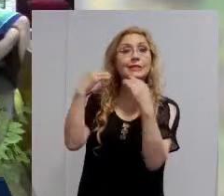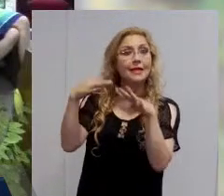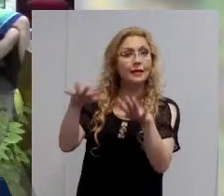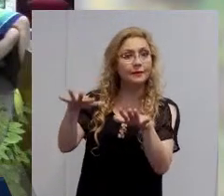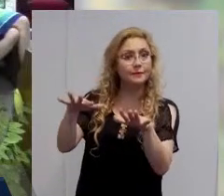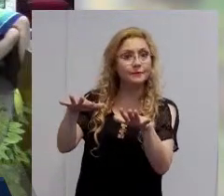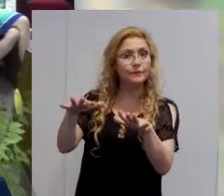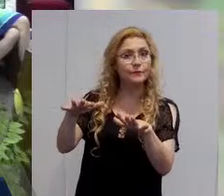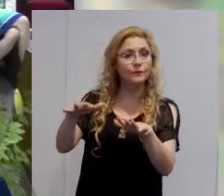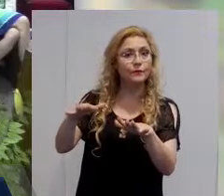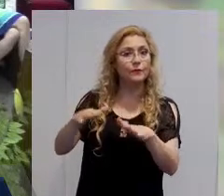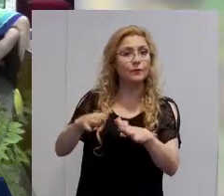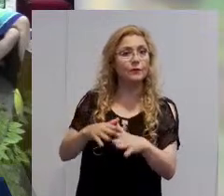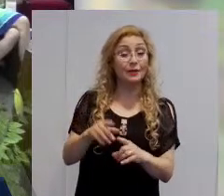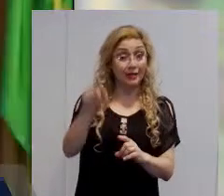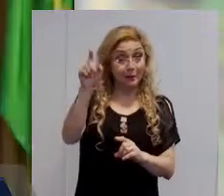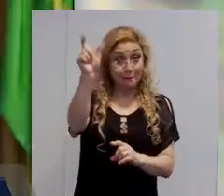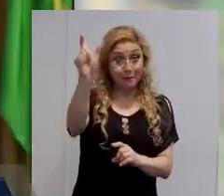They have internet.